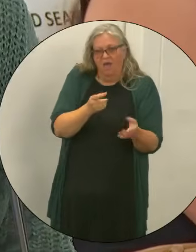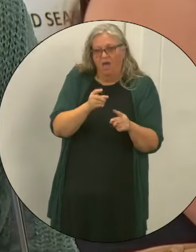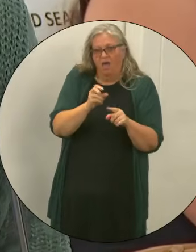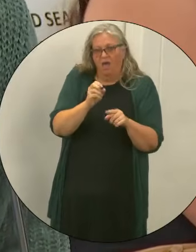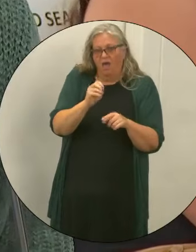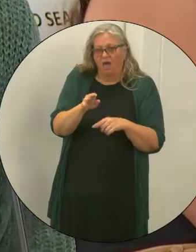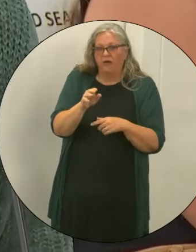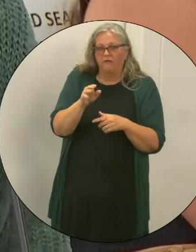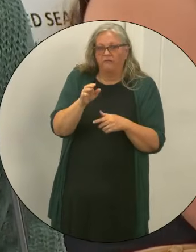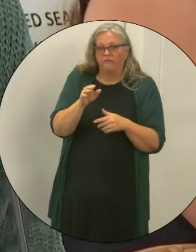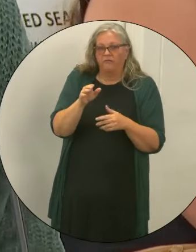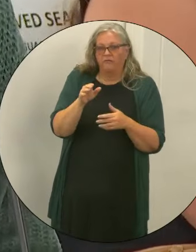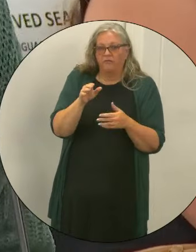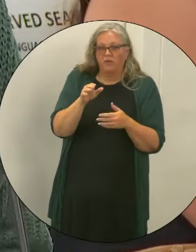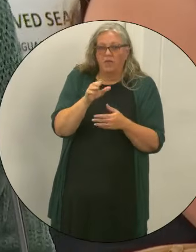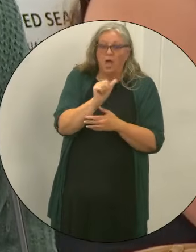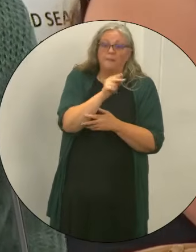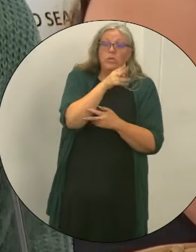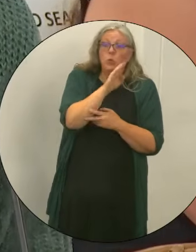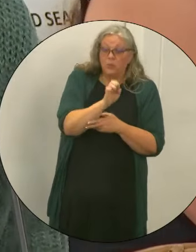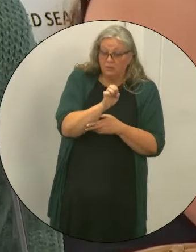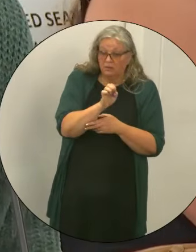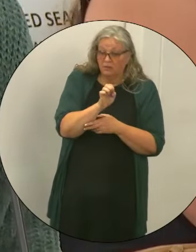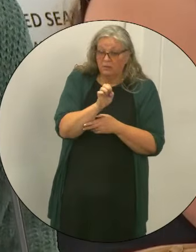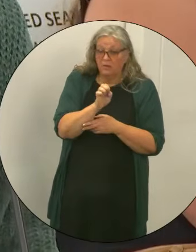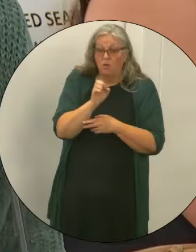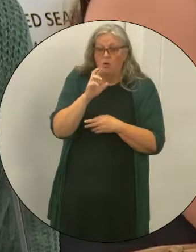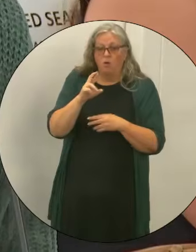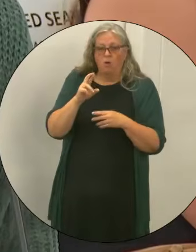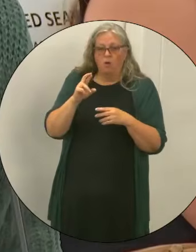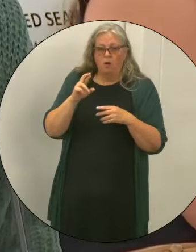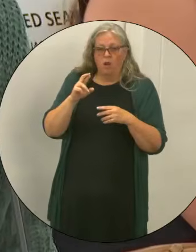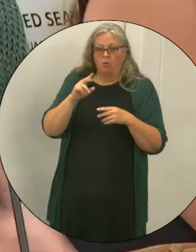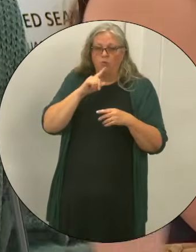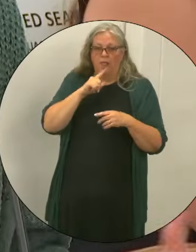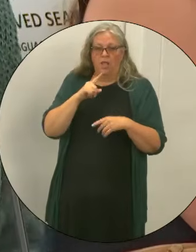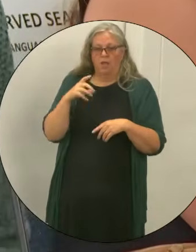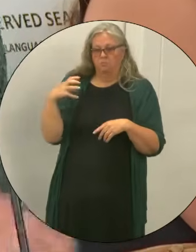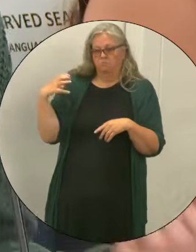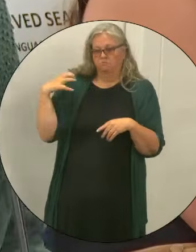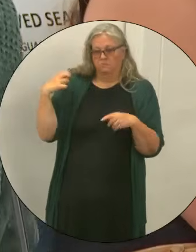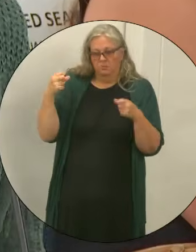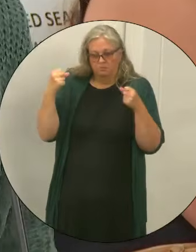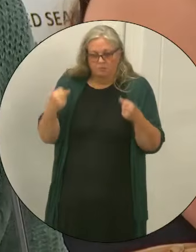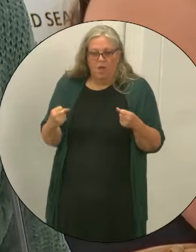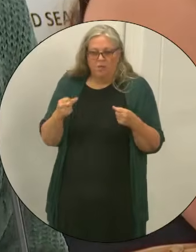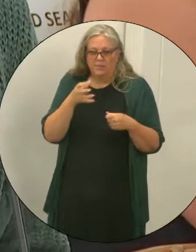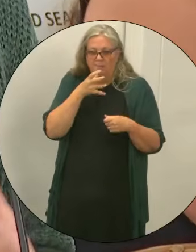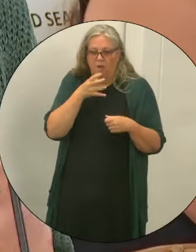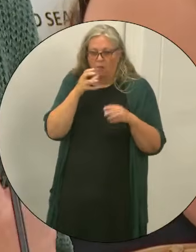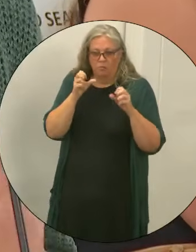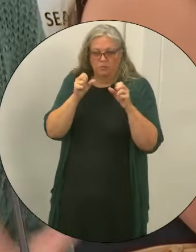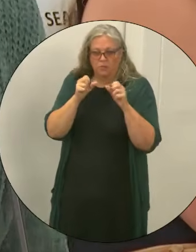or an overbearing mother with an absent father or a weak father. We see there's no gay gene. It's a product